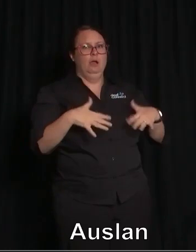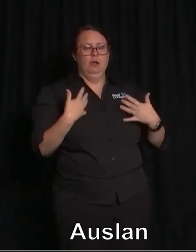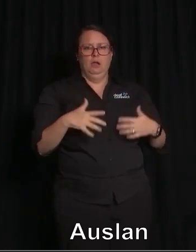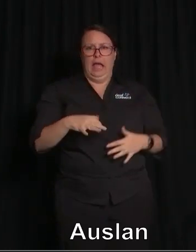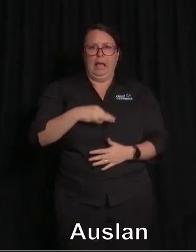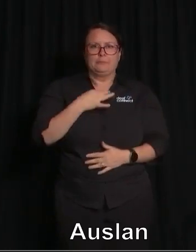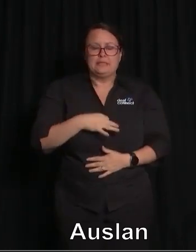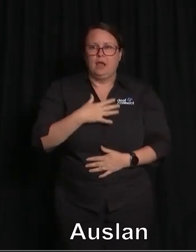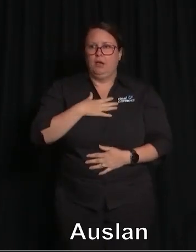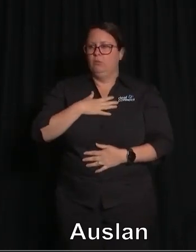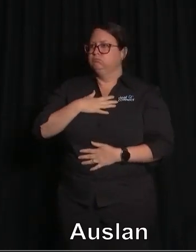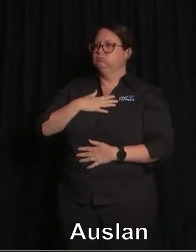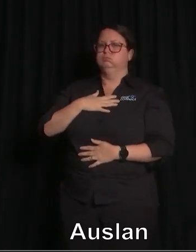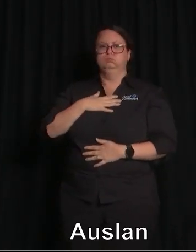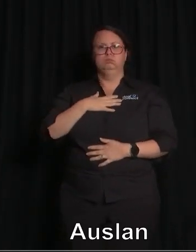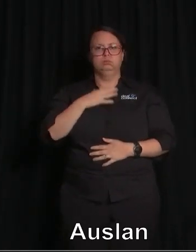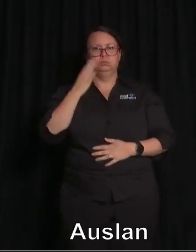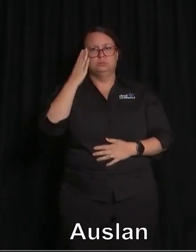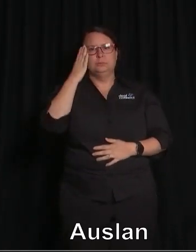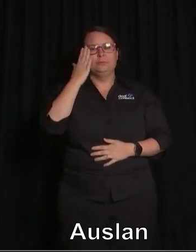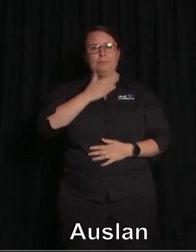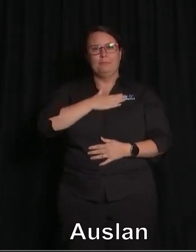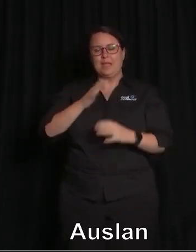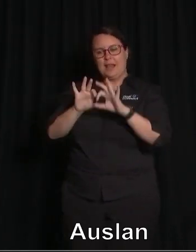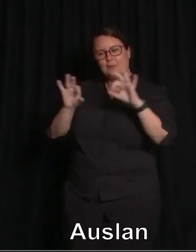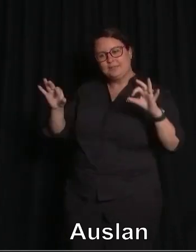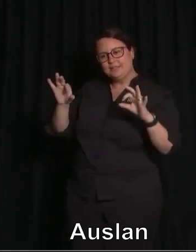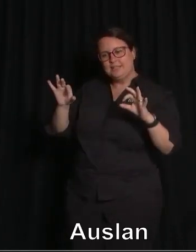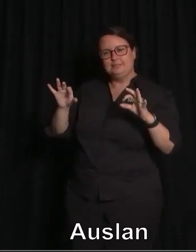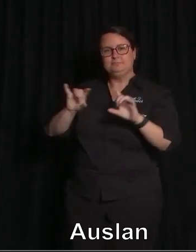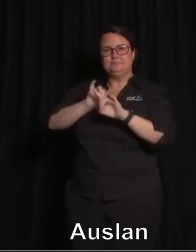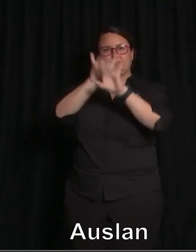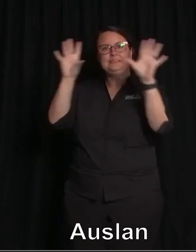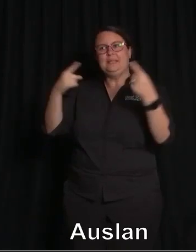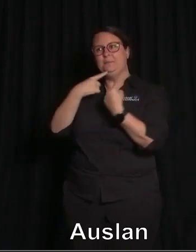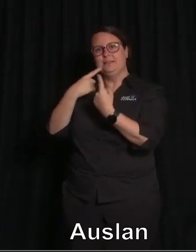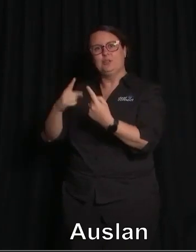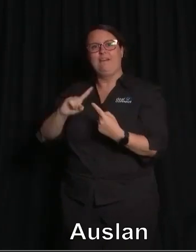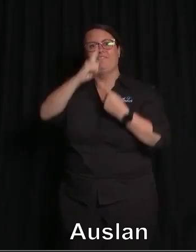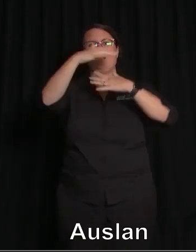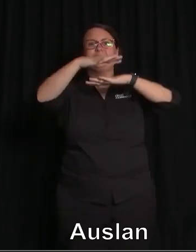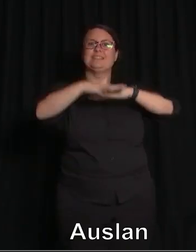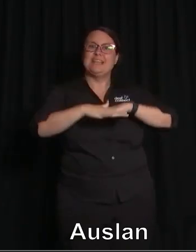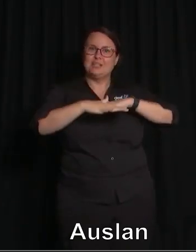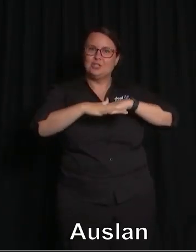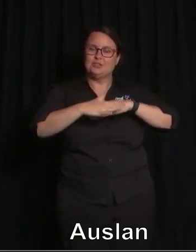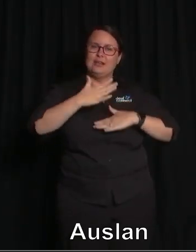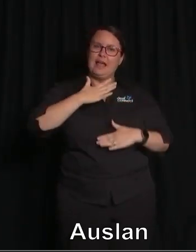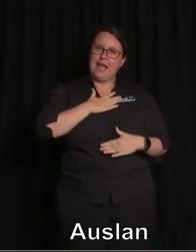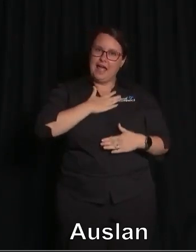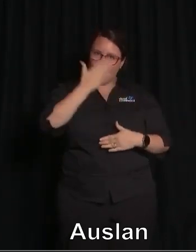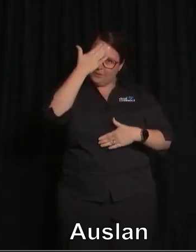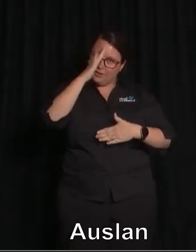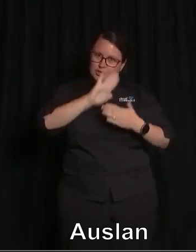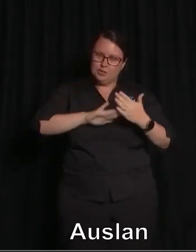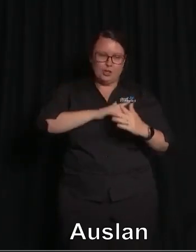But for me, knowing that our message stick is a clear message that First Nations people journey